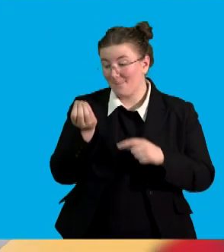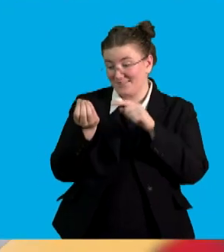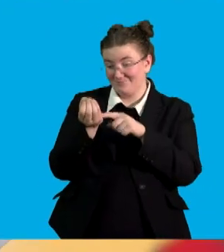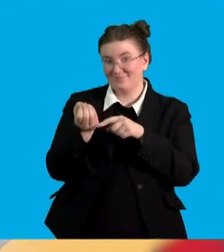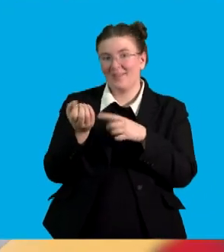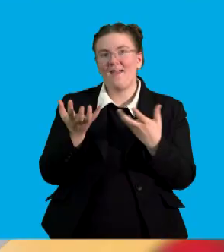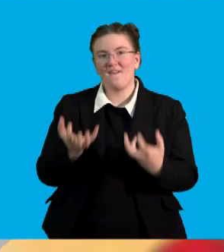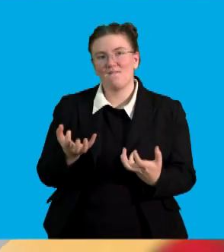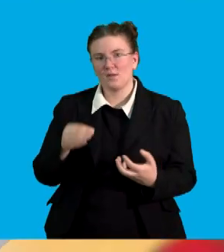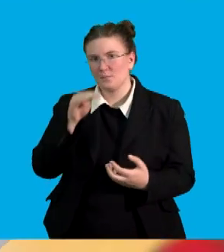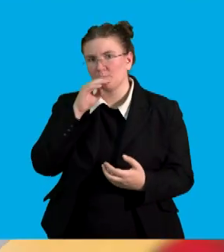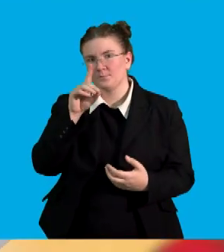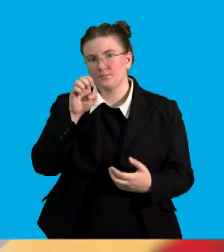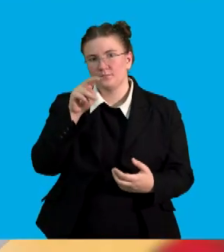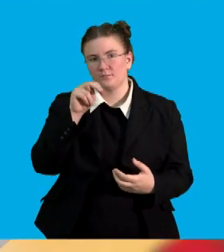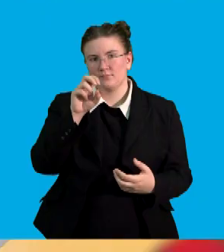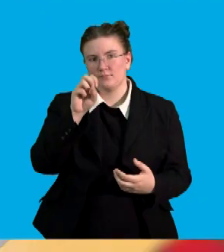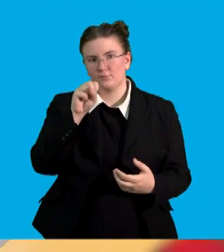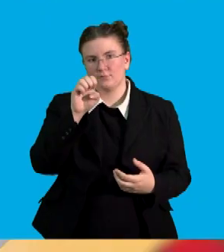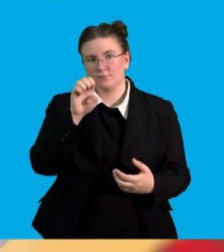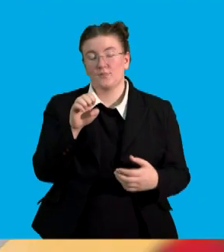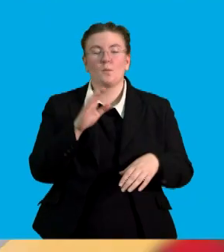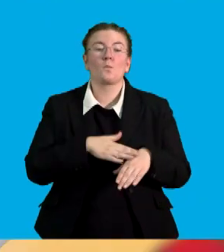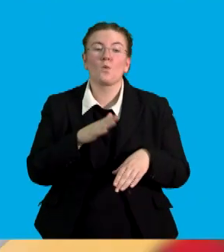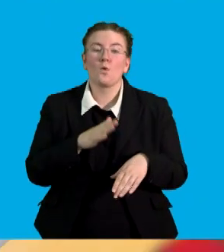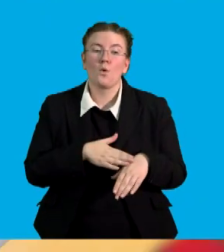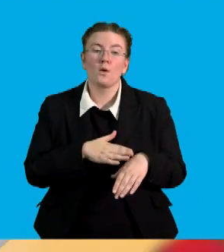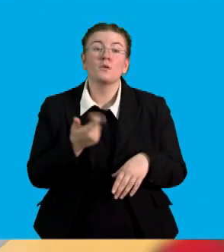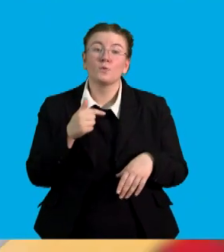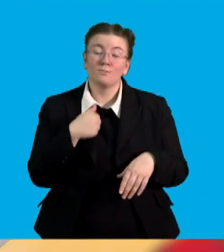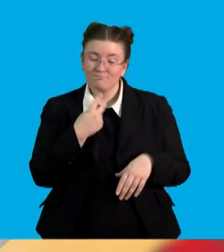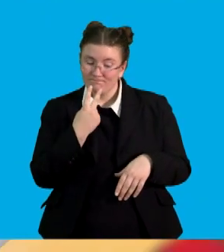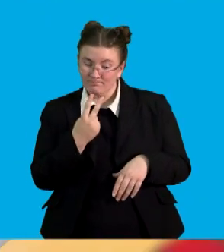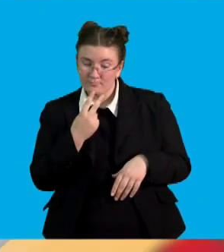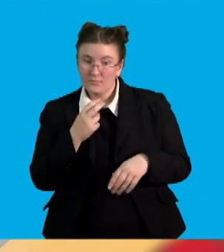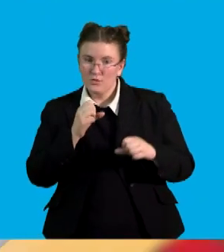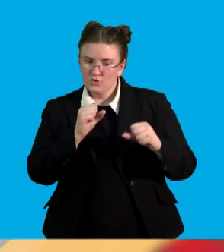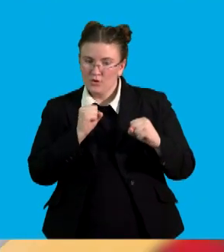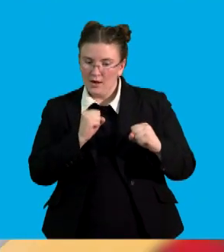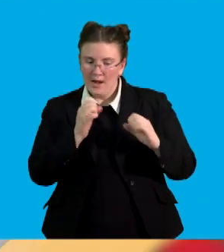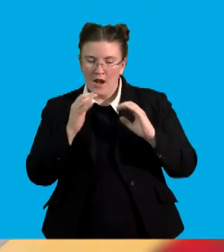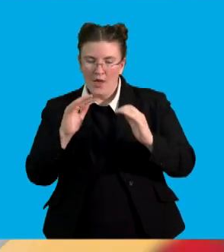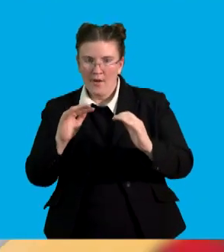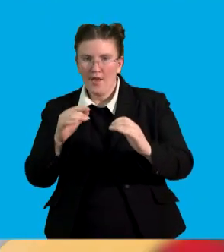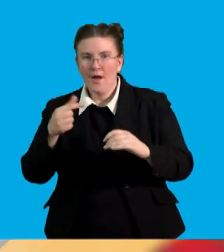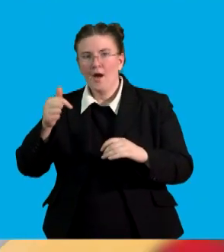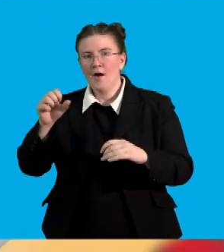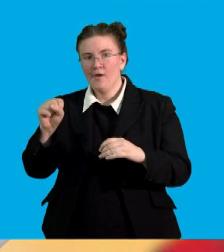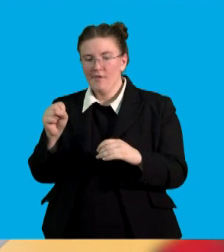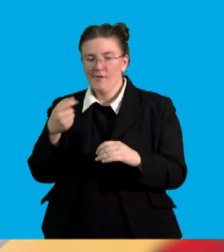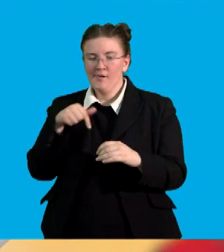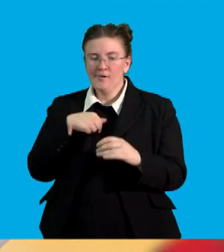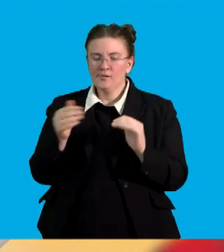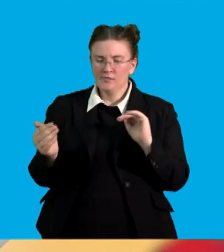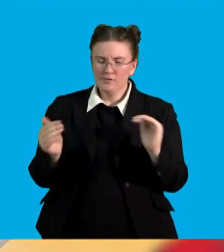heavier, it means it is more dense. So when we are looking at the solid, the liquid, and the gas, if we were to compare now the